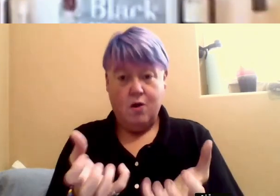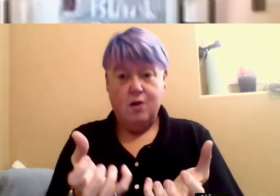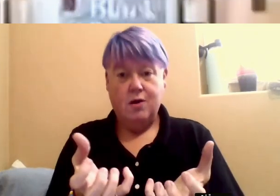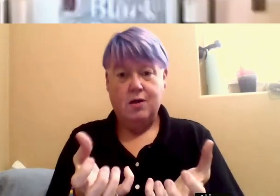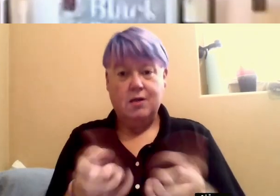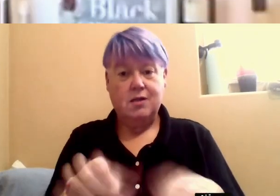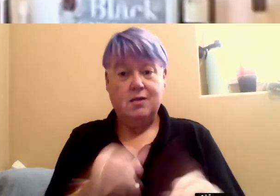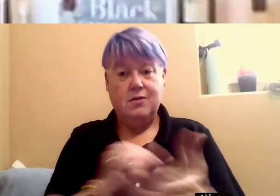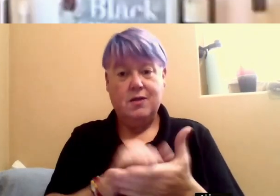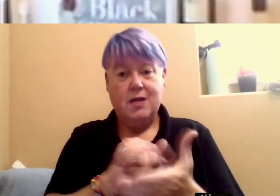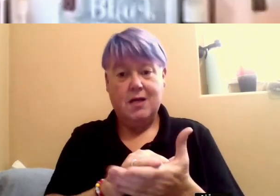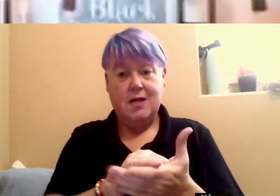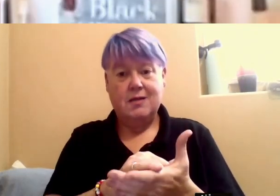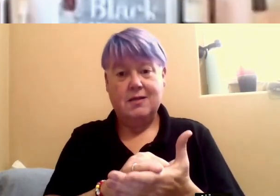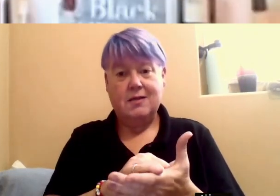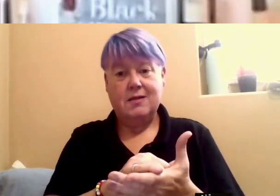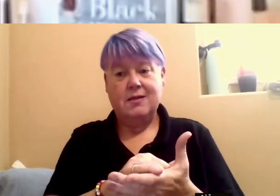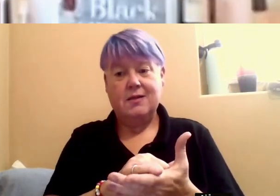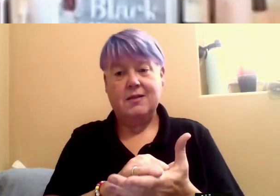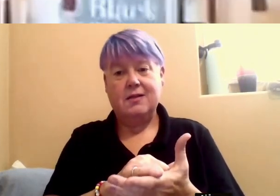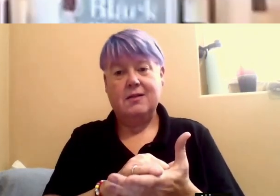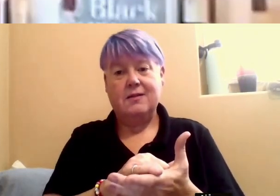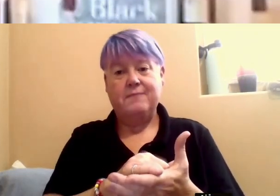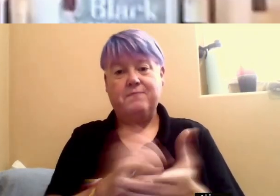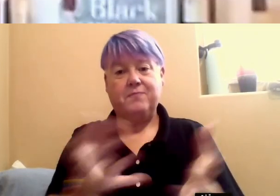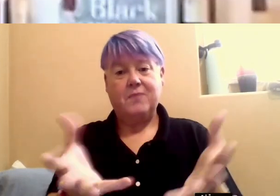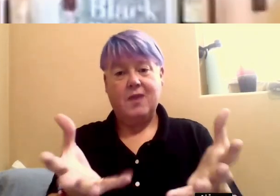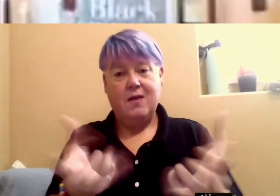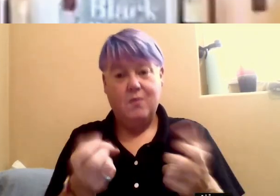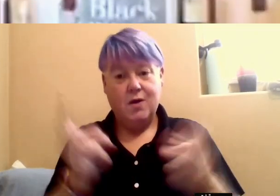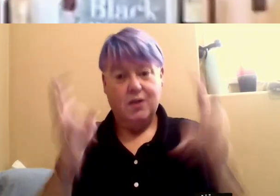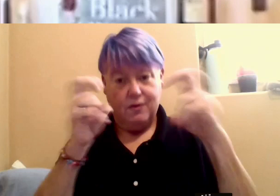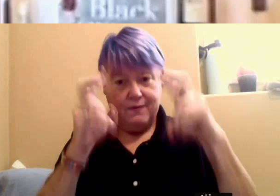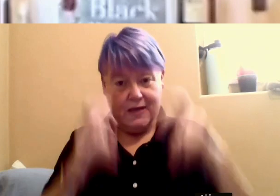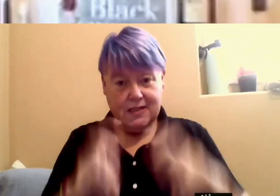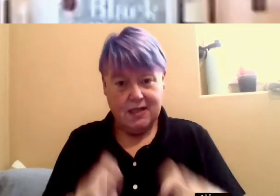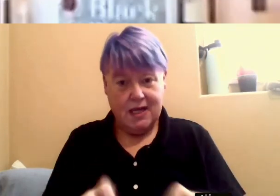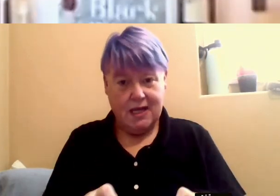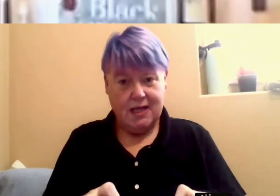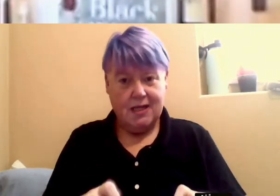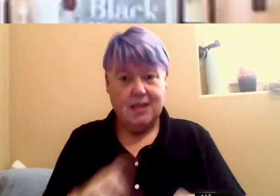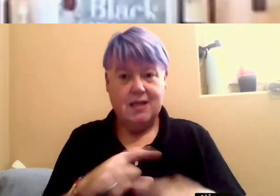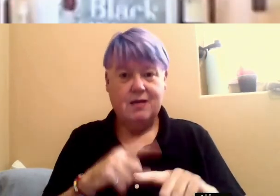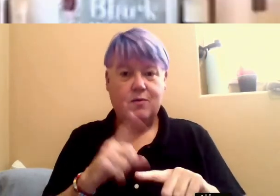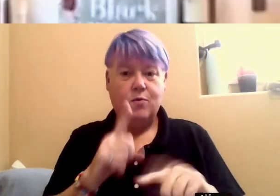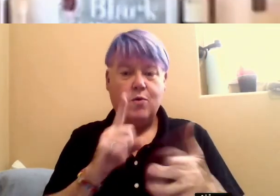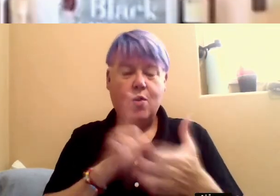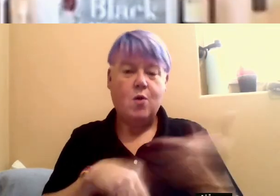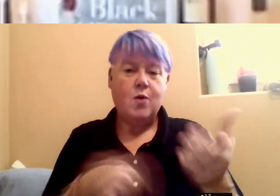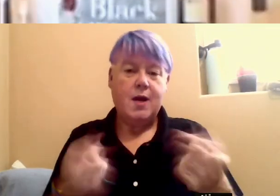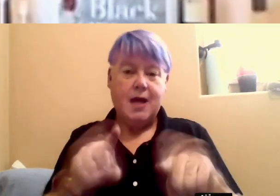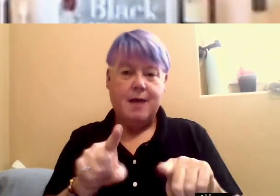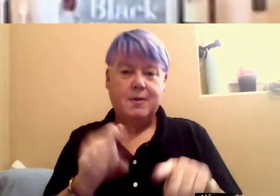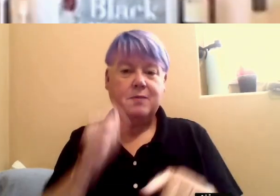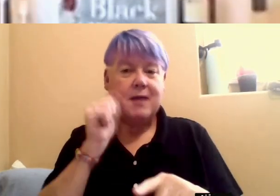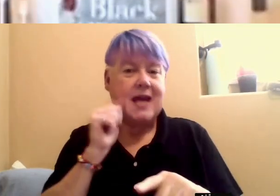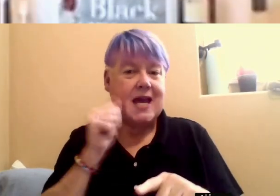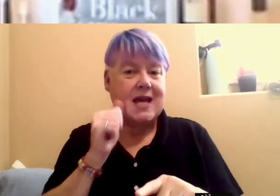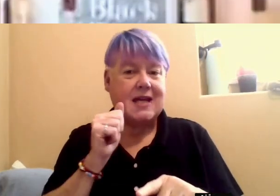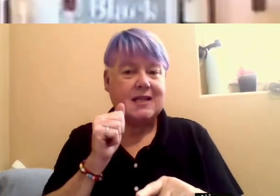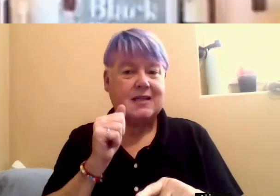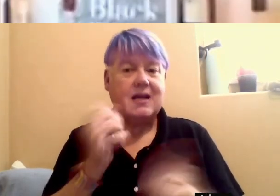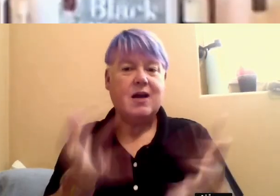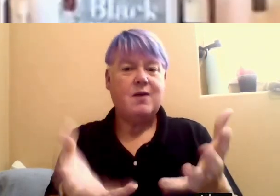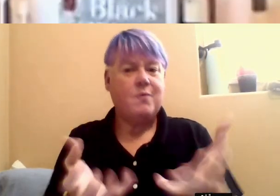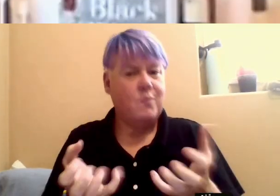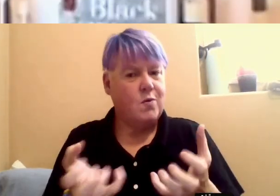it. Like I wanted to investigate the what happened to my auntie.